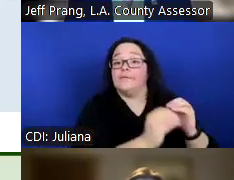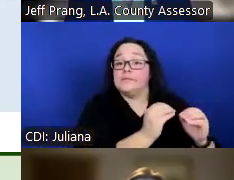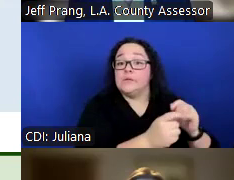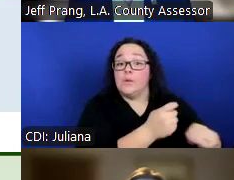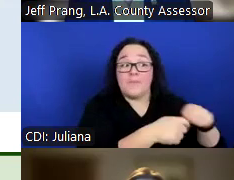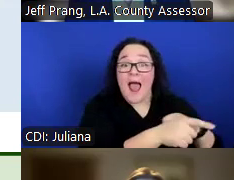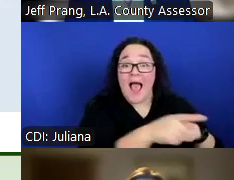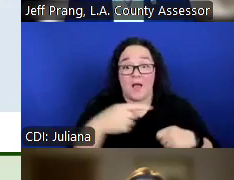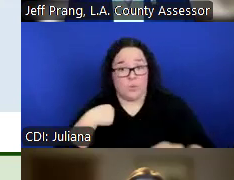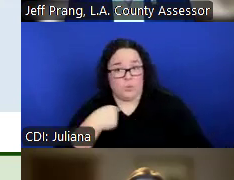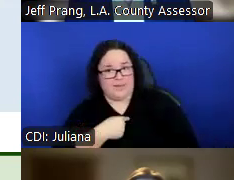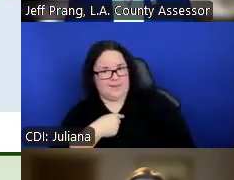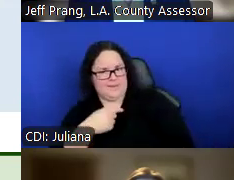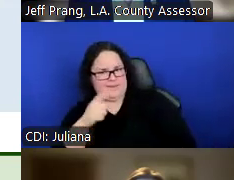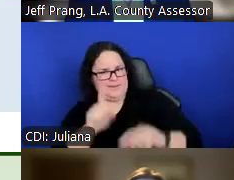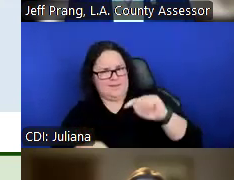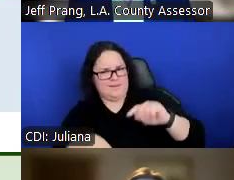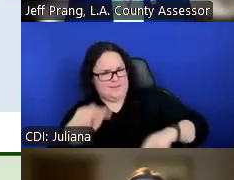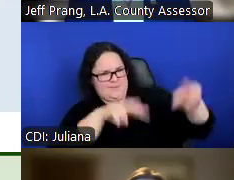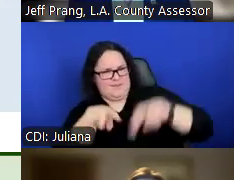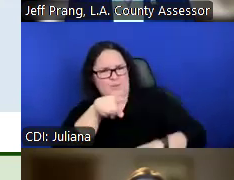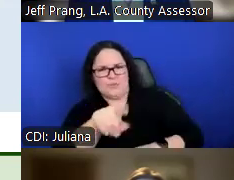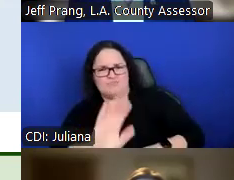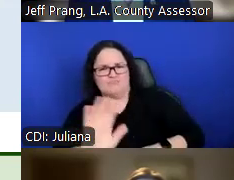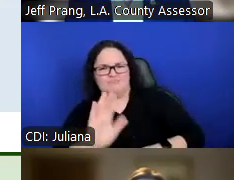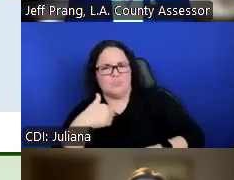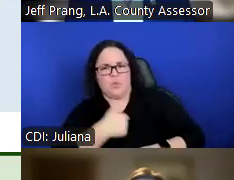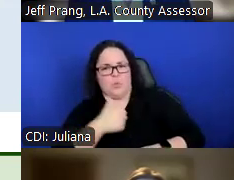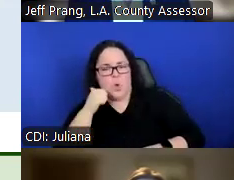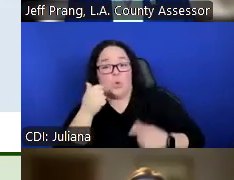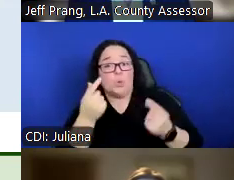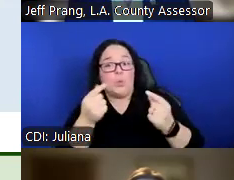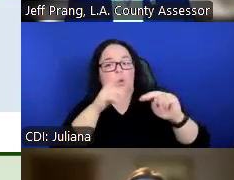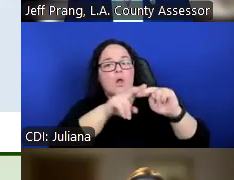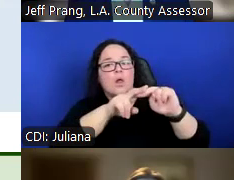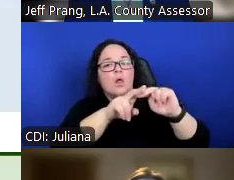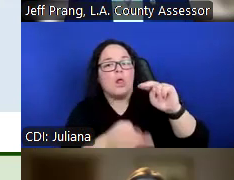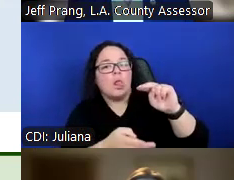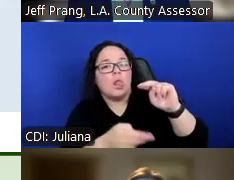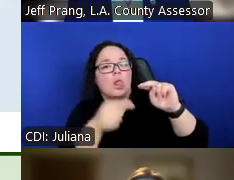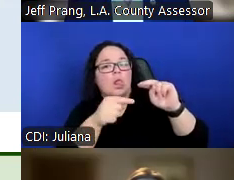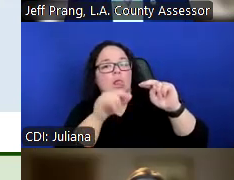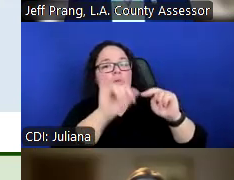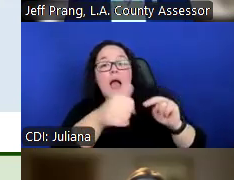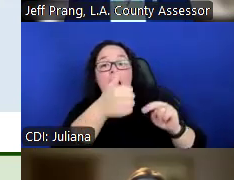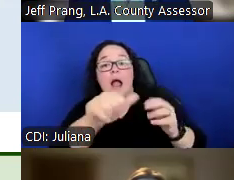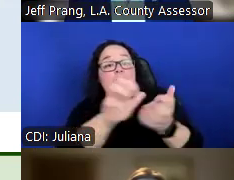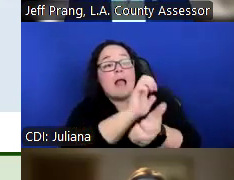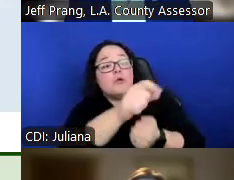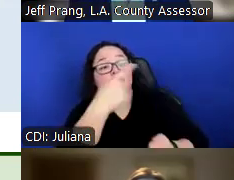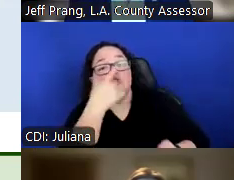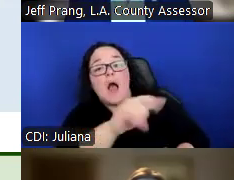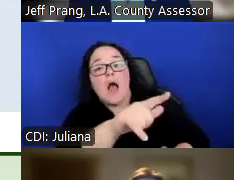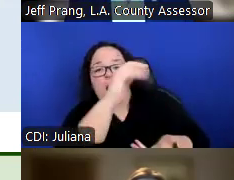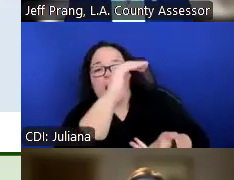We're going to lower your assessment to reflect the damage or the destruction. And when you rebuild it, we will